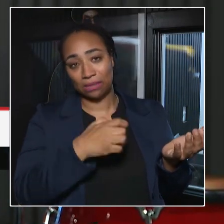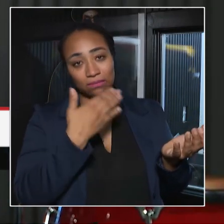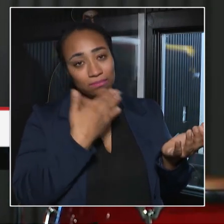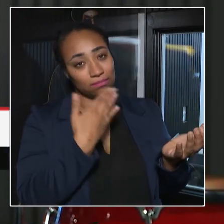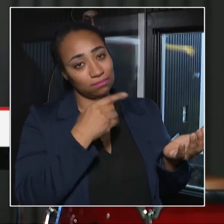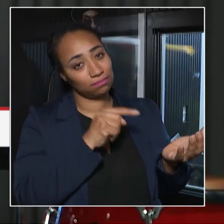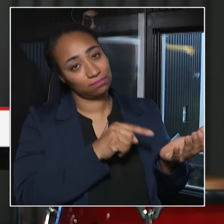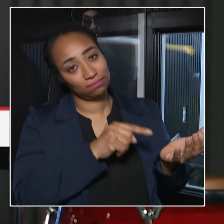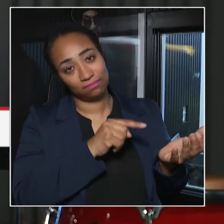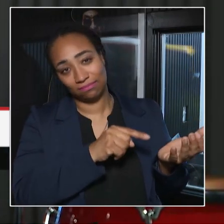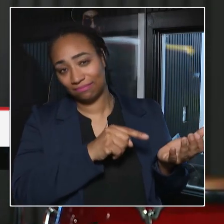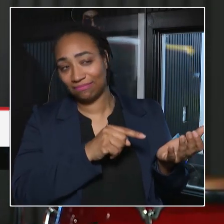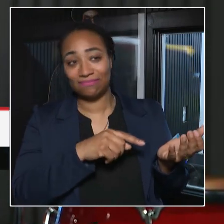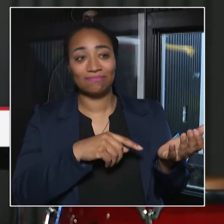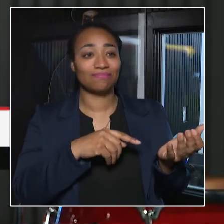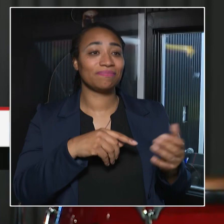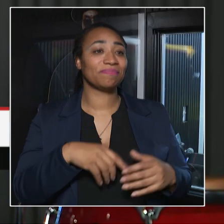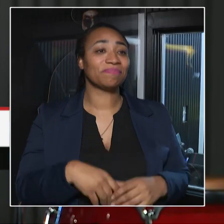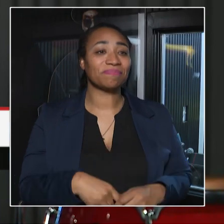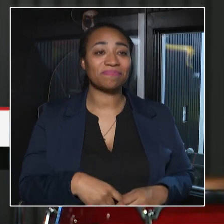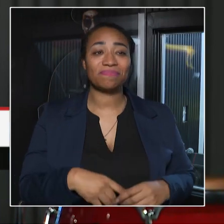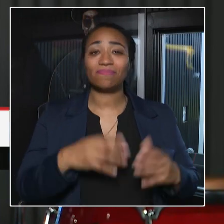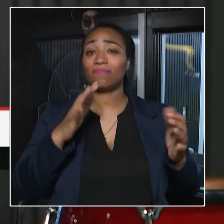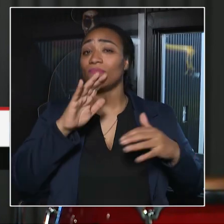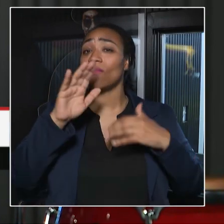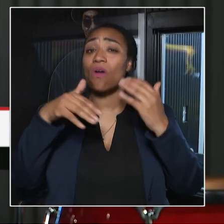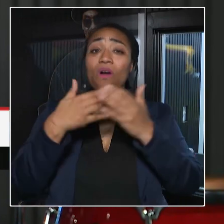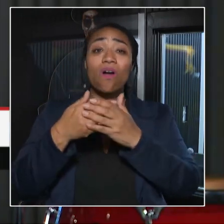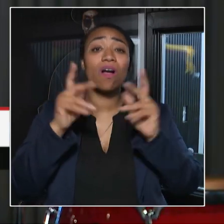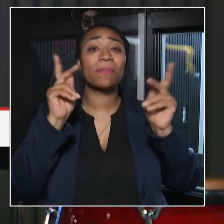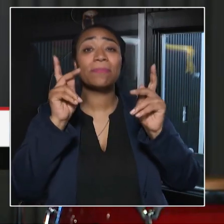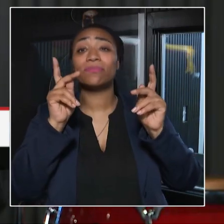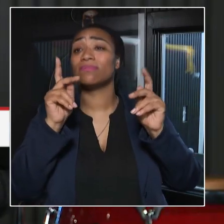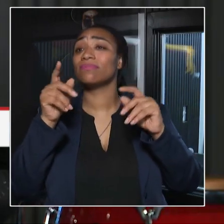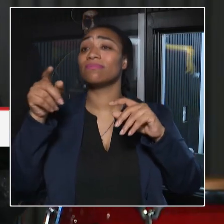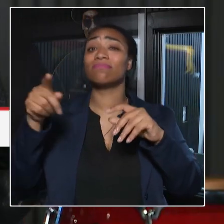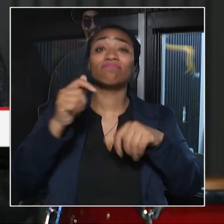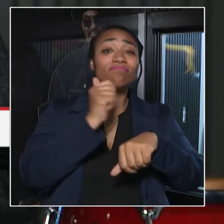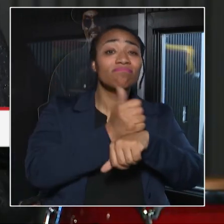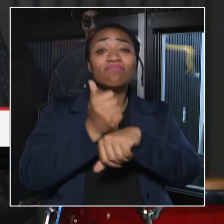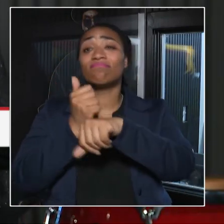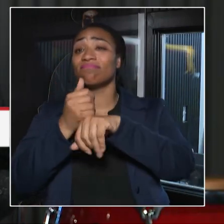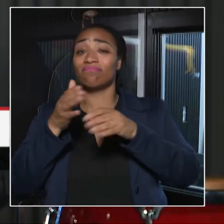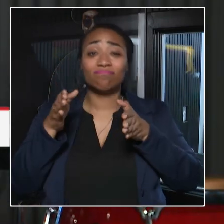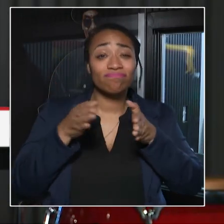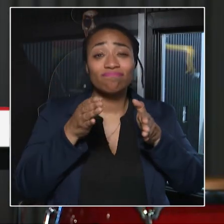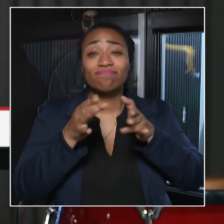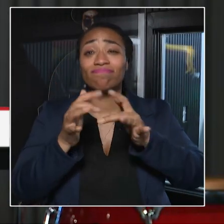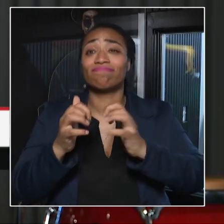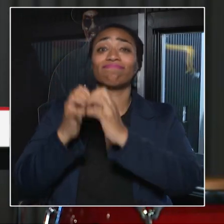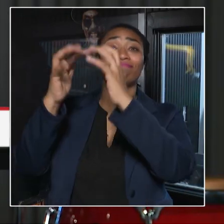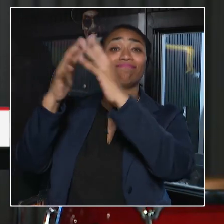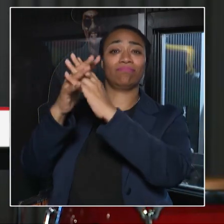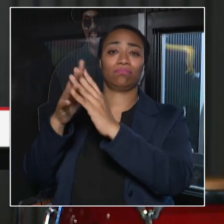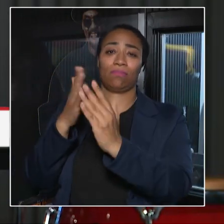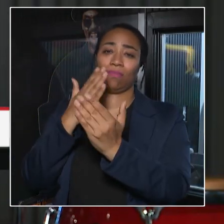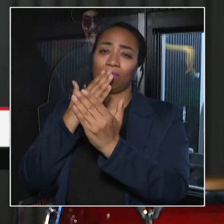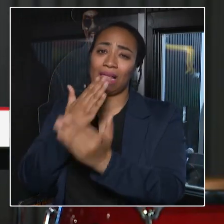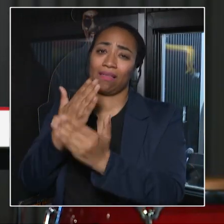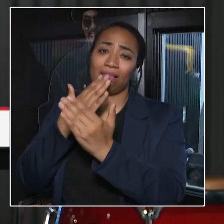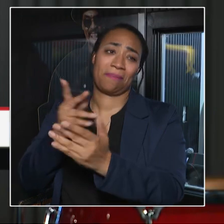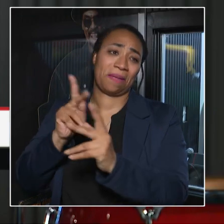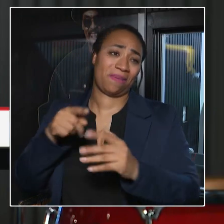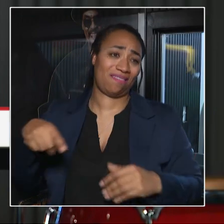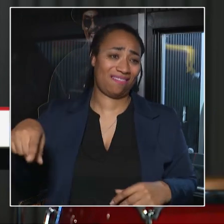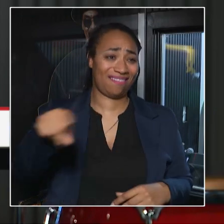paved the way, who have uplifted our people. You heard from Marcus the great go-go bands that were born and raised here